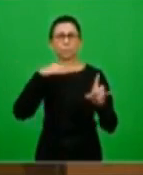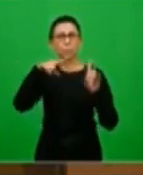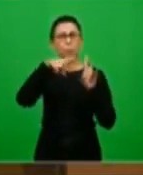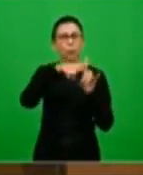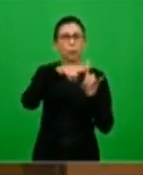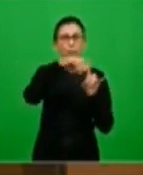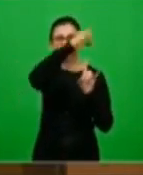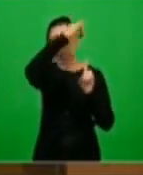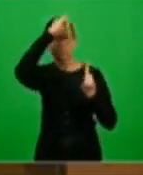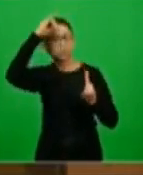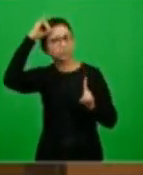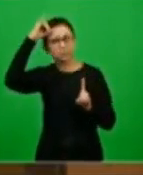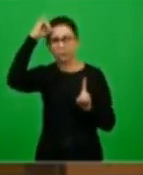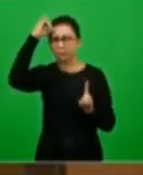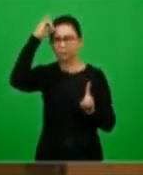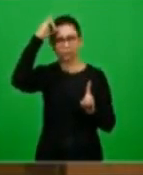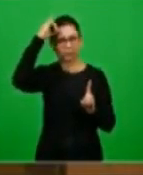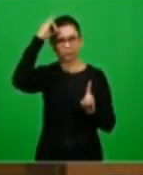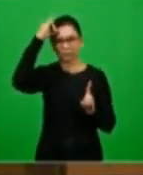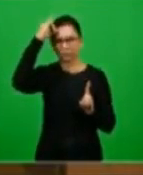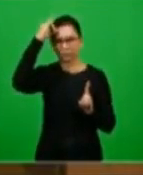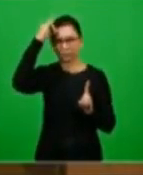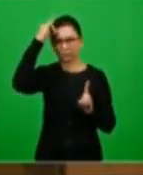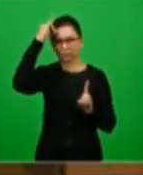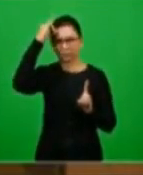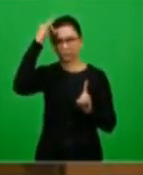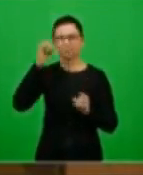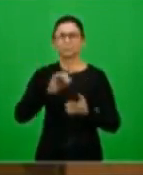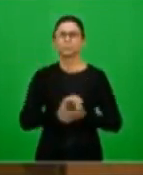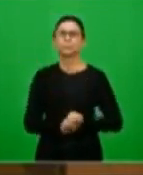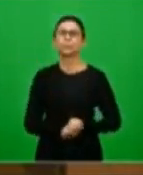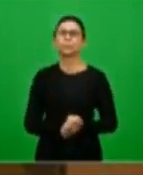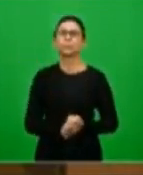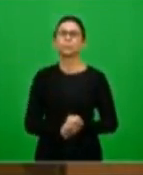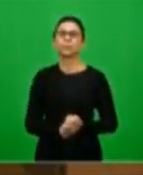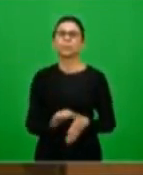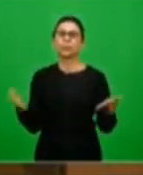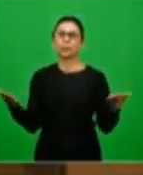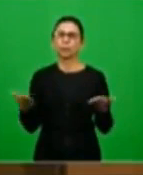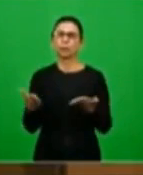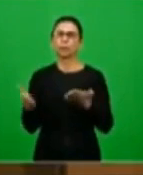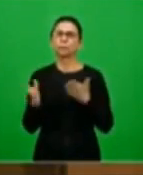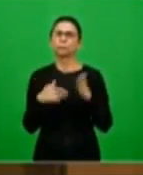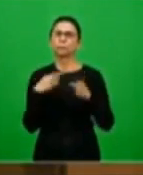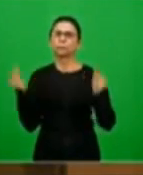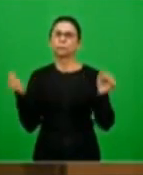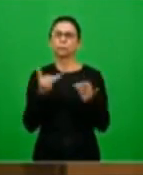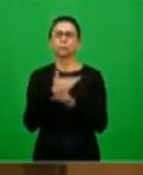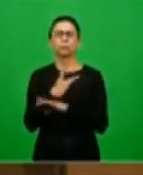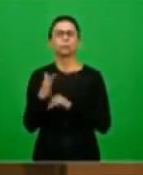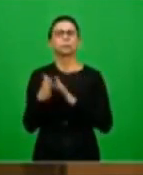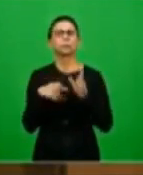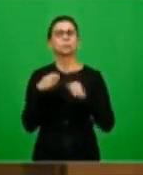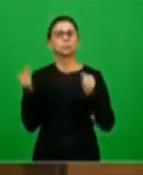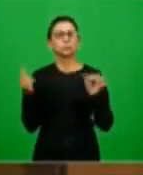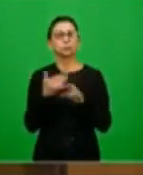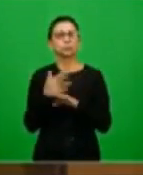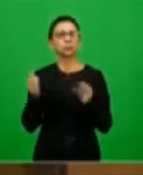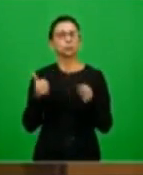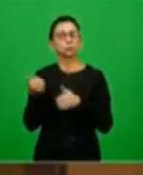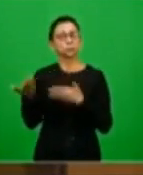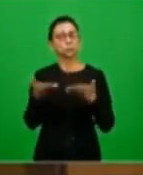He died without sin for you and I, so that he could be the mediator between God and man. Hallelujah. I would like to invite the church to glorify the Lord